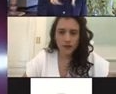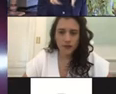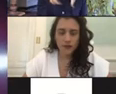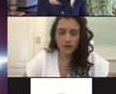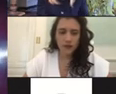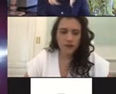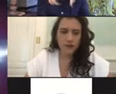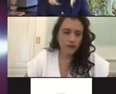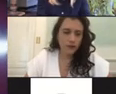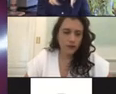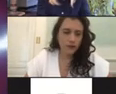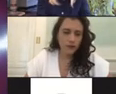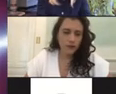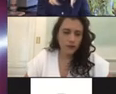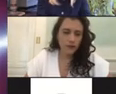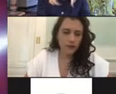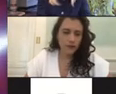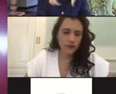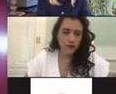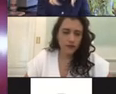Our home sweet home.